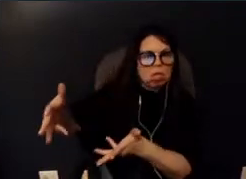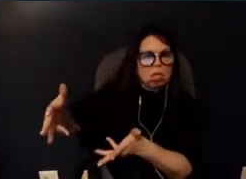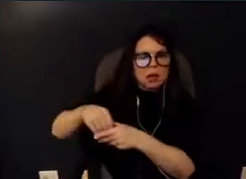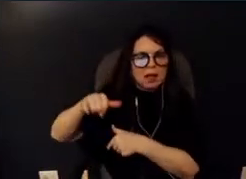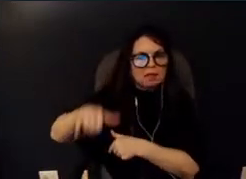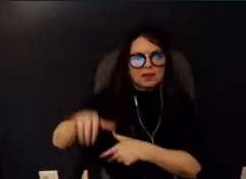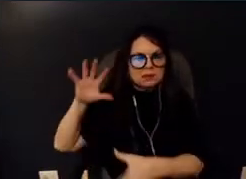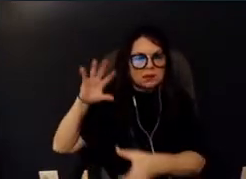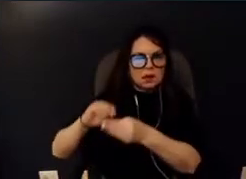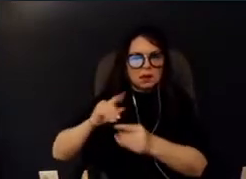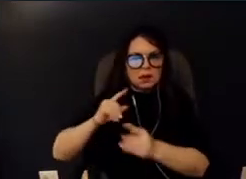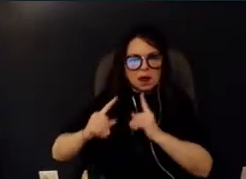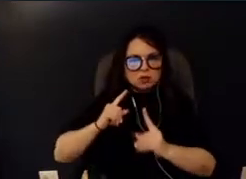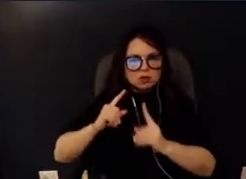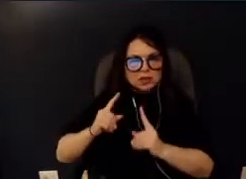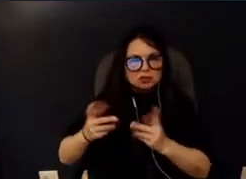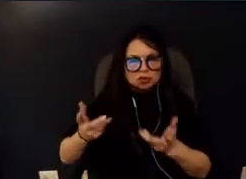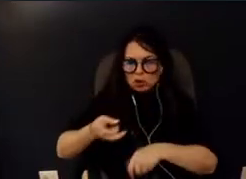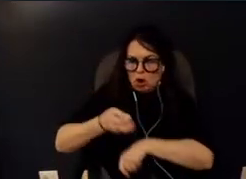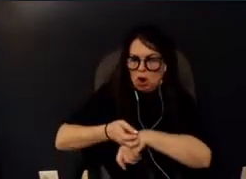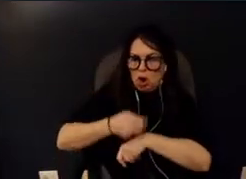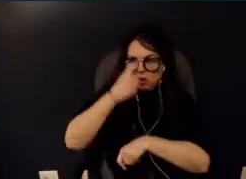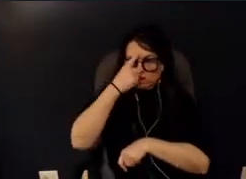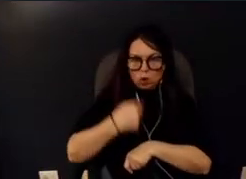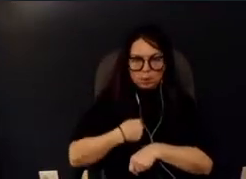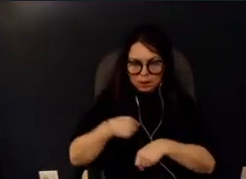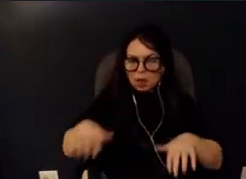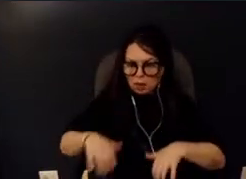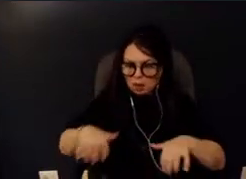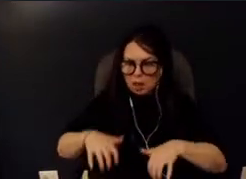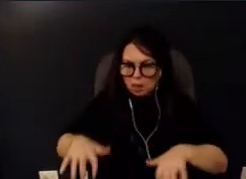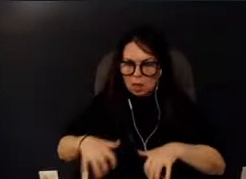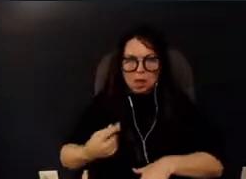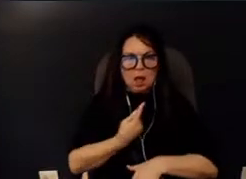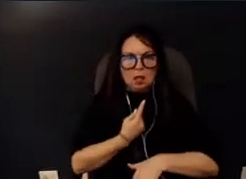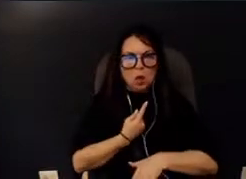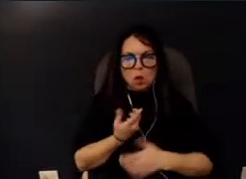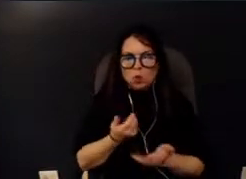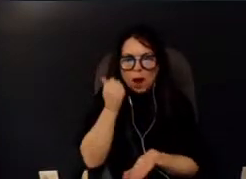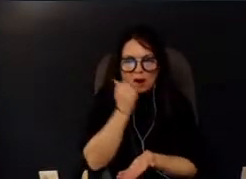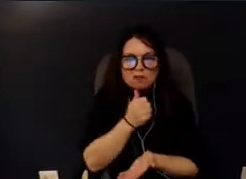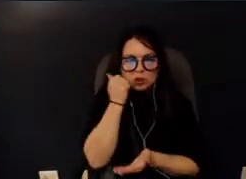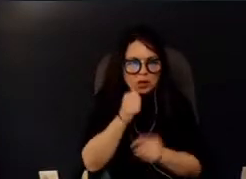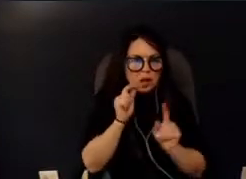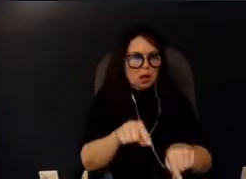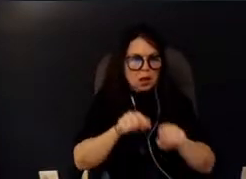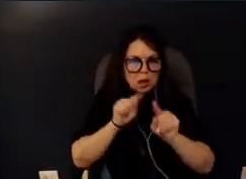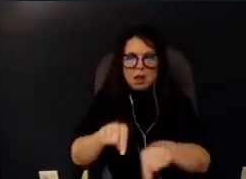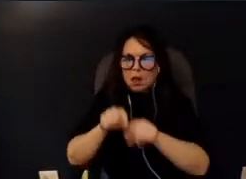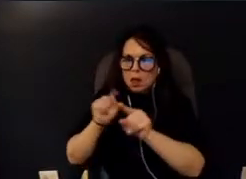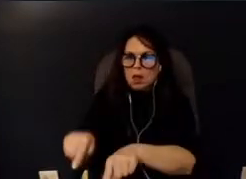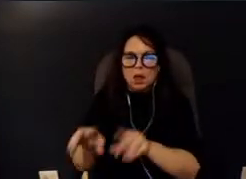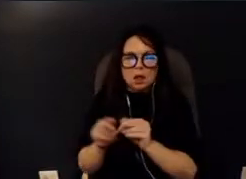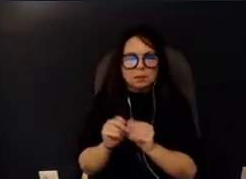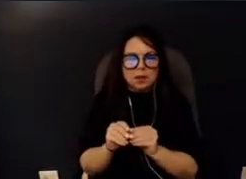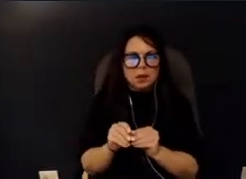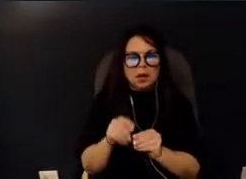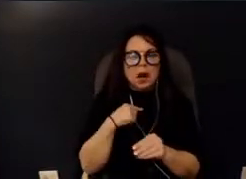do it alone. It's hard for me to show up to those meetings day after day after day after day, saying the same thing with no